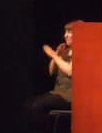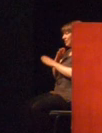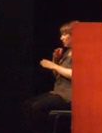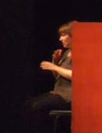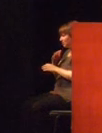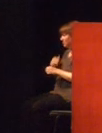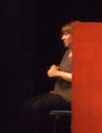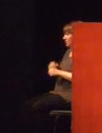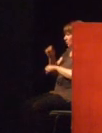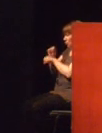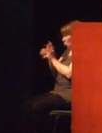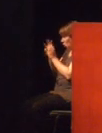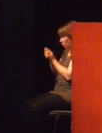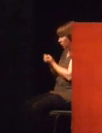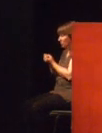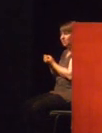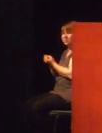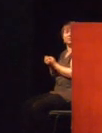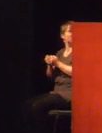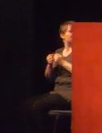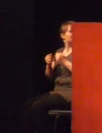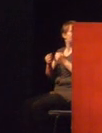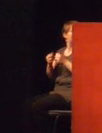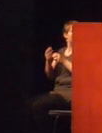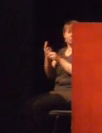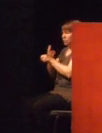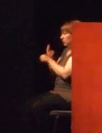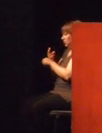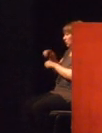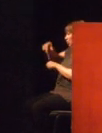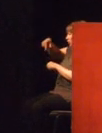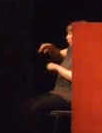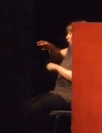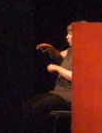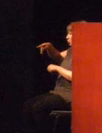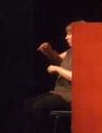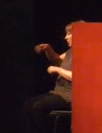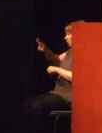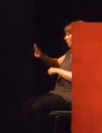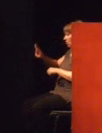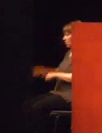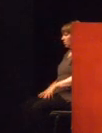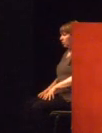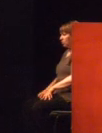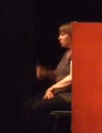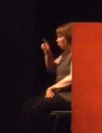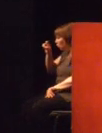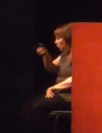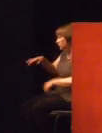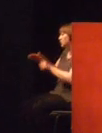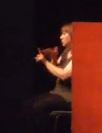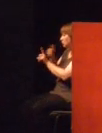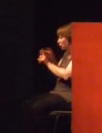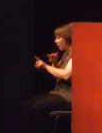they're using the question, persuade, and refer, our QPR model, and mental health first aid.